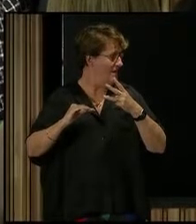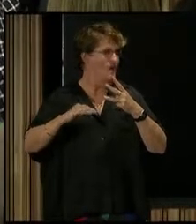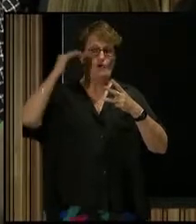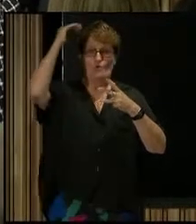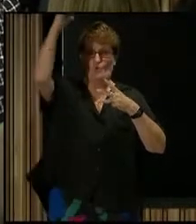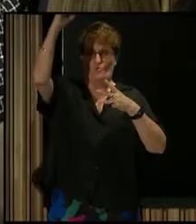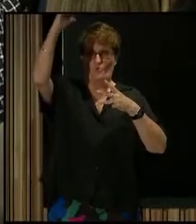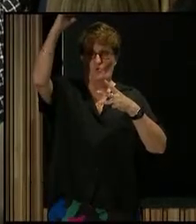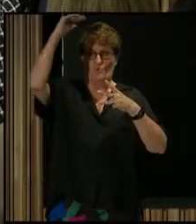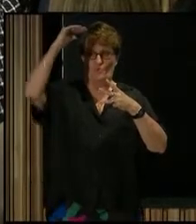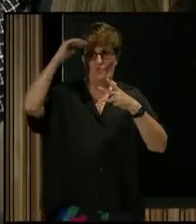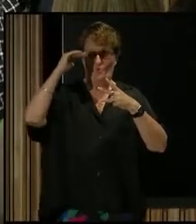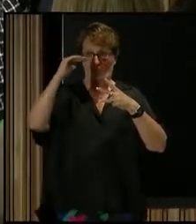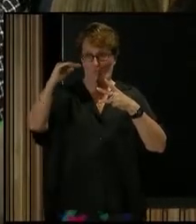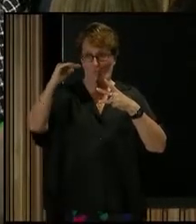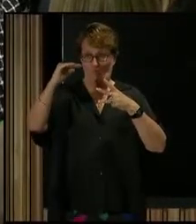Try it.